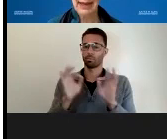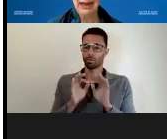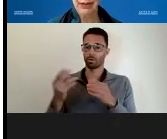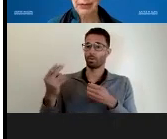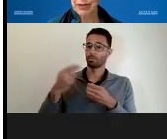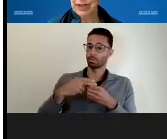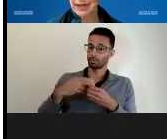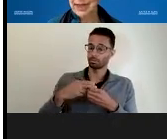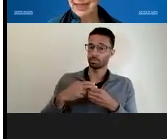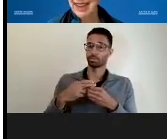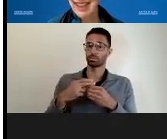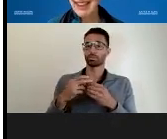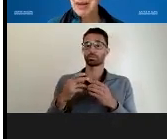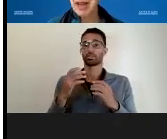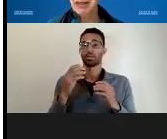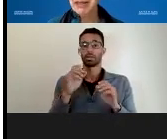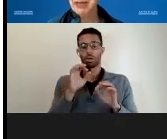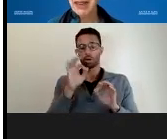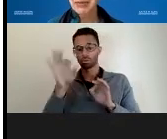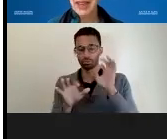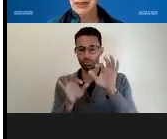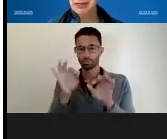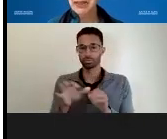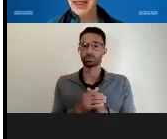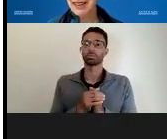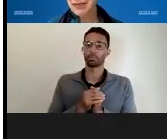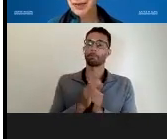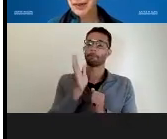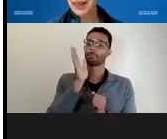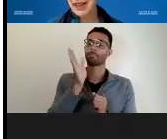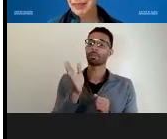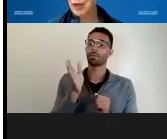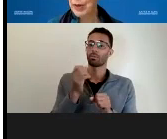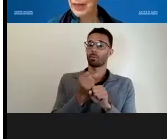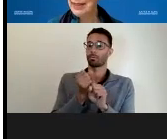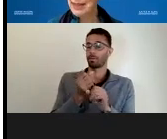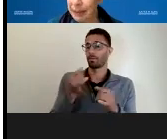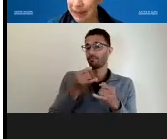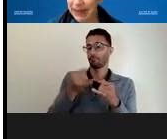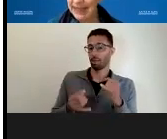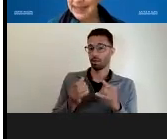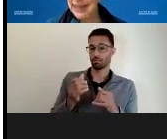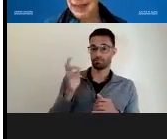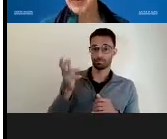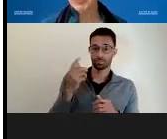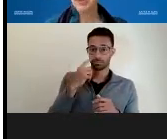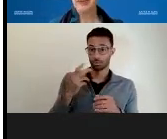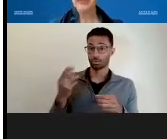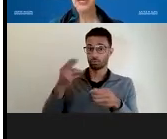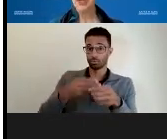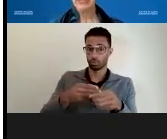participation and contributions. I'll also make a final plug for joining the subcommittees,